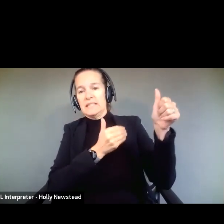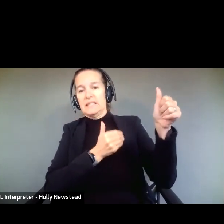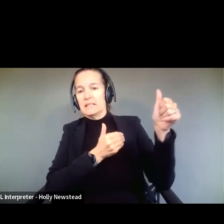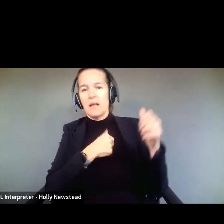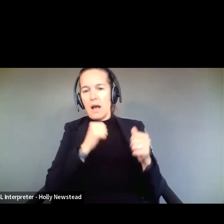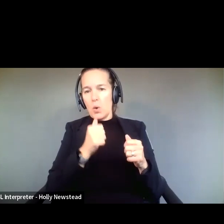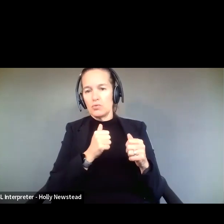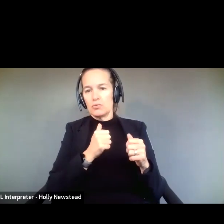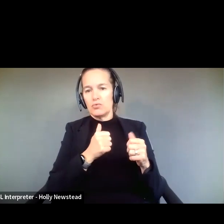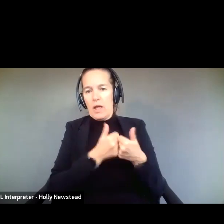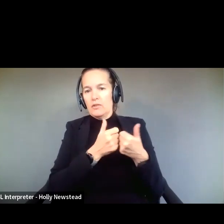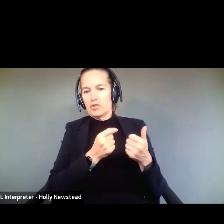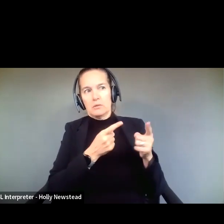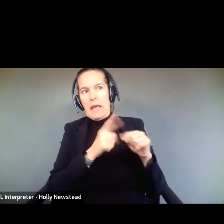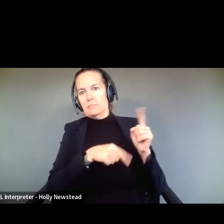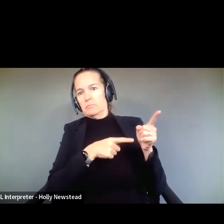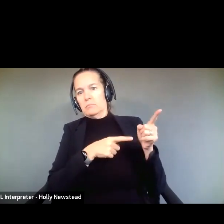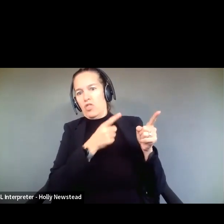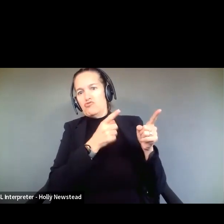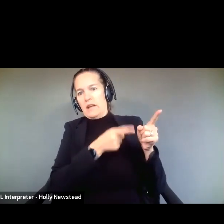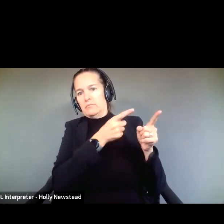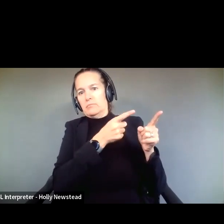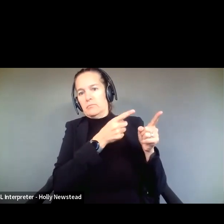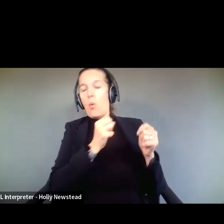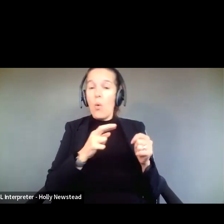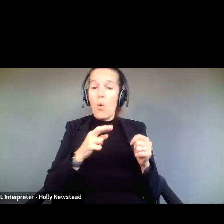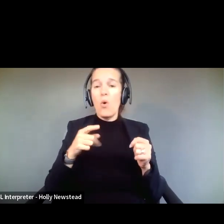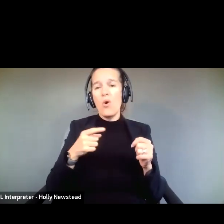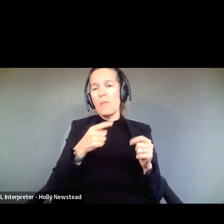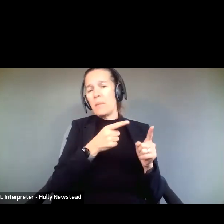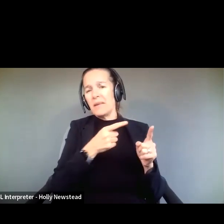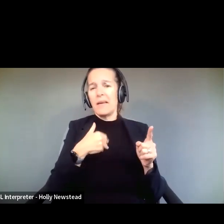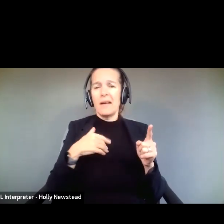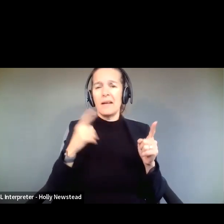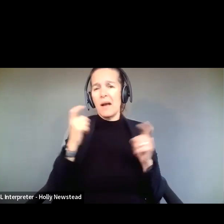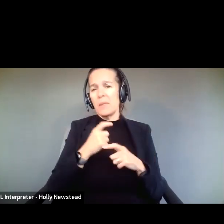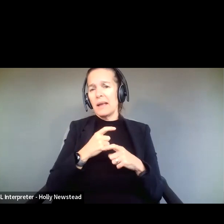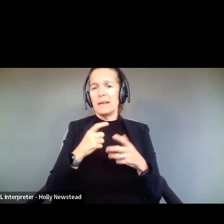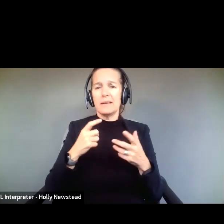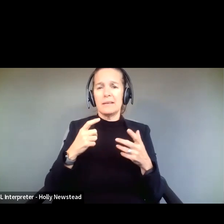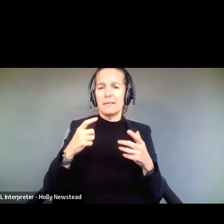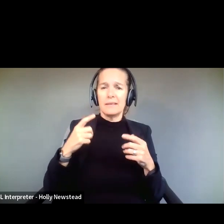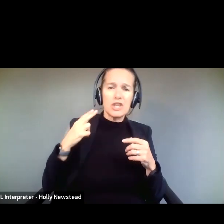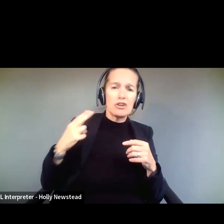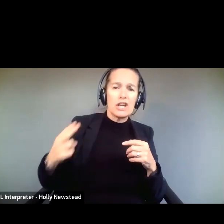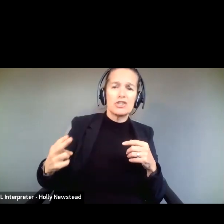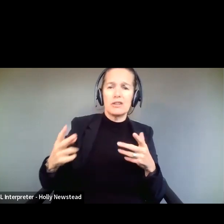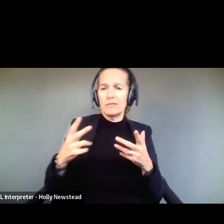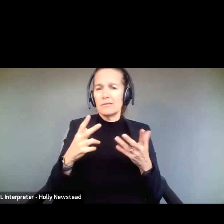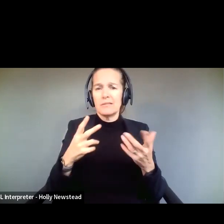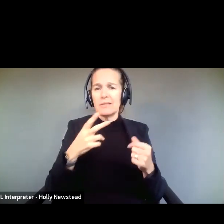it, or authority has had a complicated generational history of being misserved, and there's mistrust of